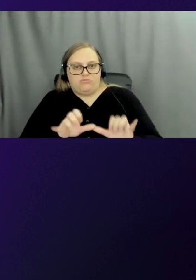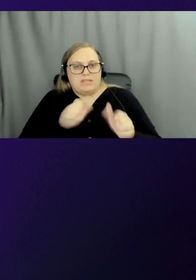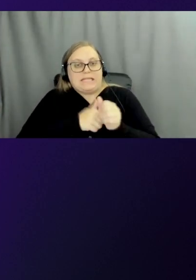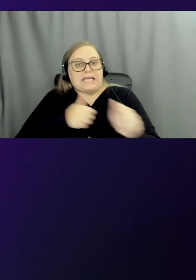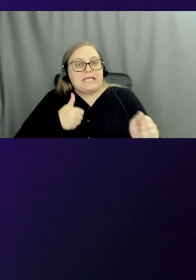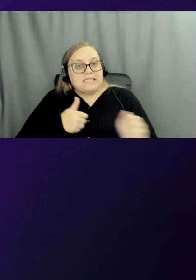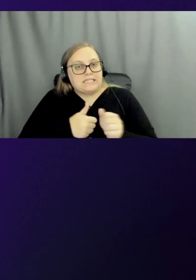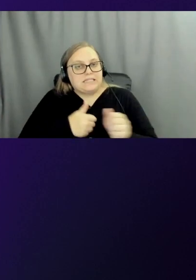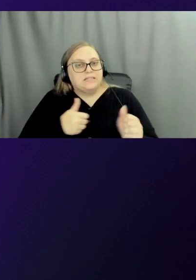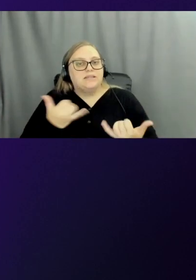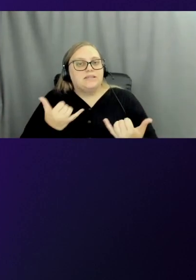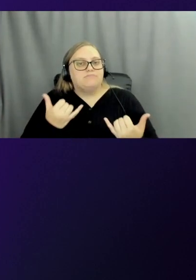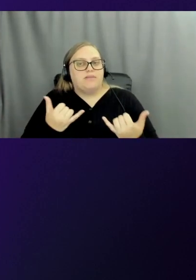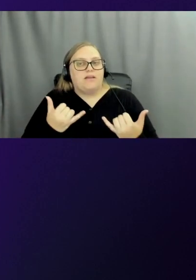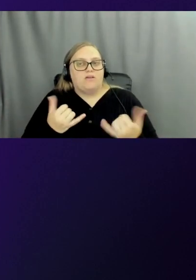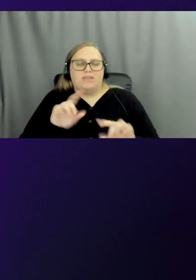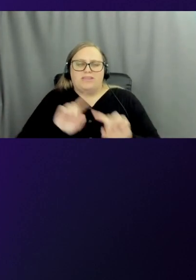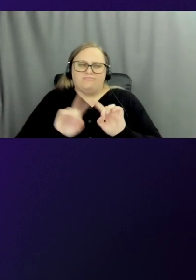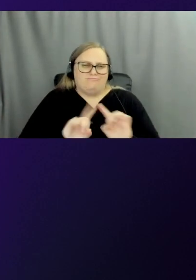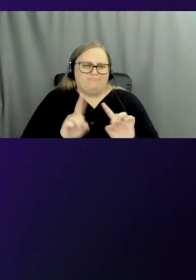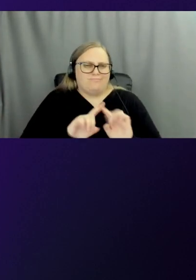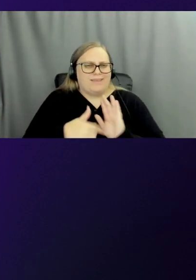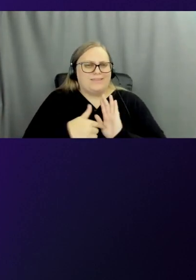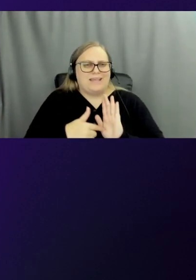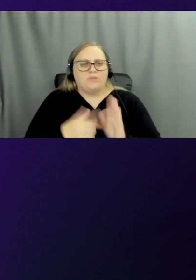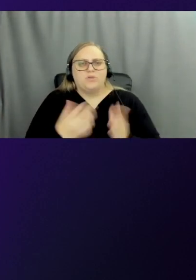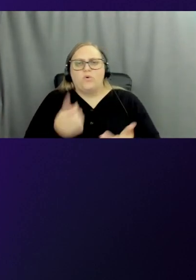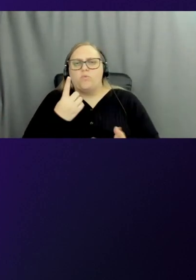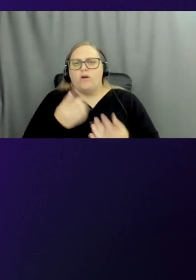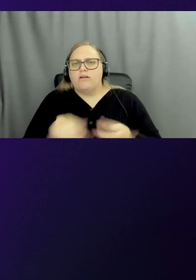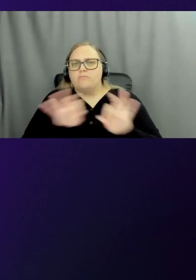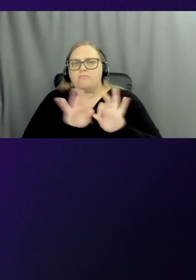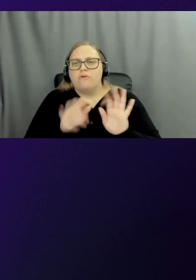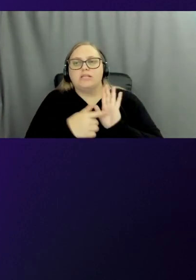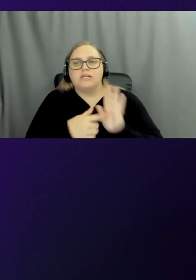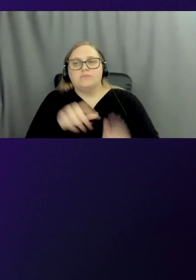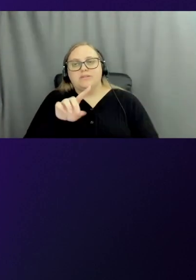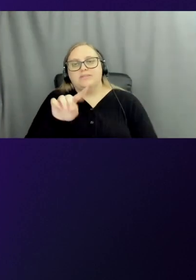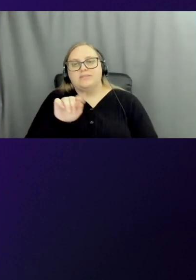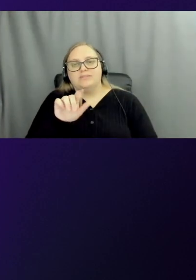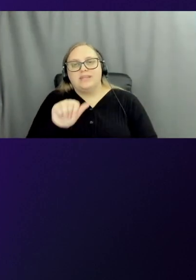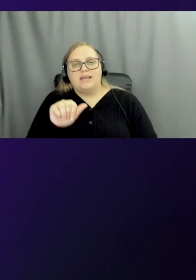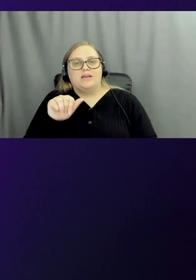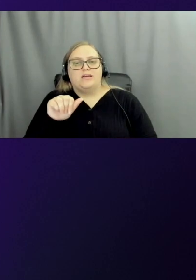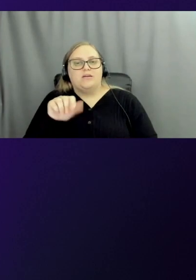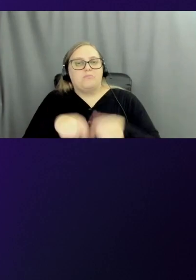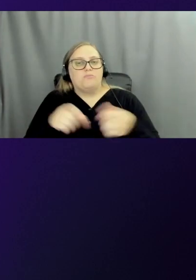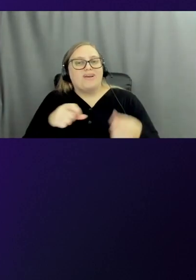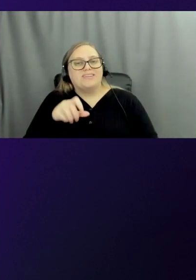various examples that I can bring up. One key example is Databricks Photon. They achieved